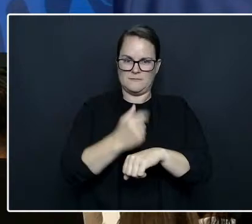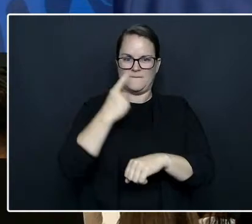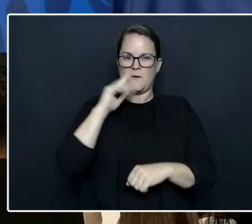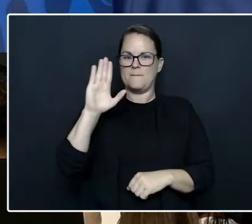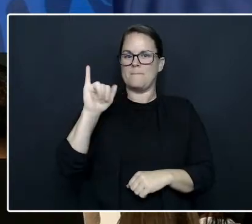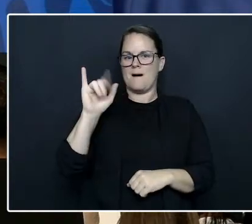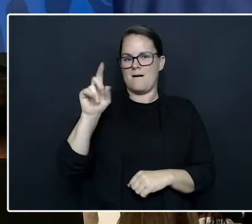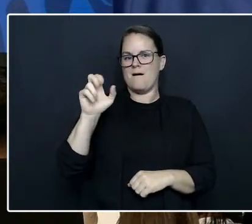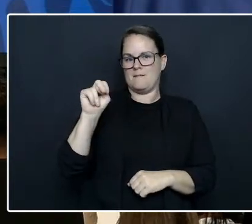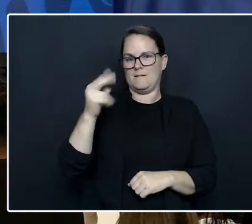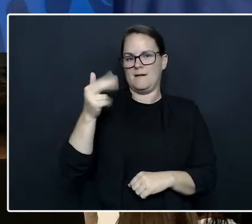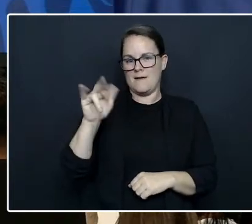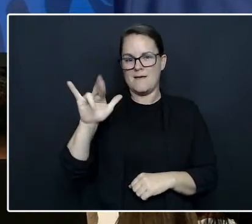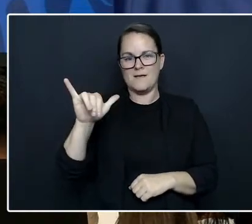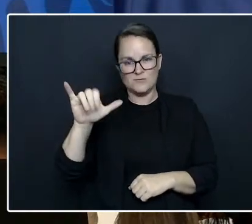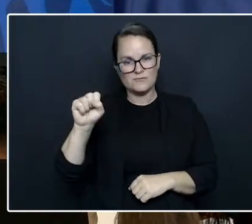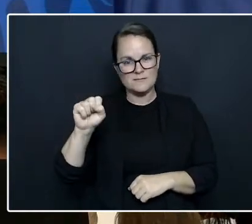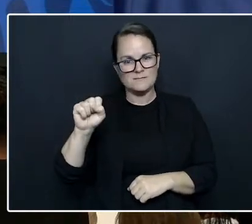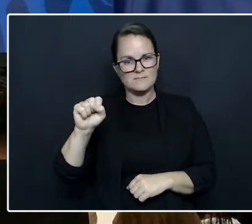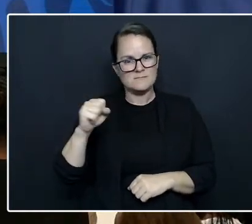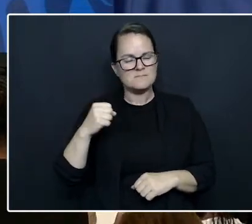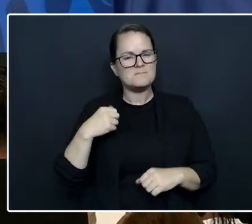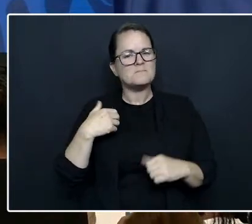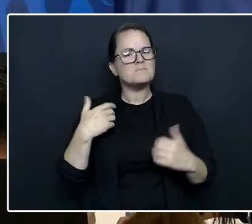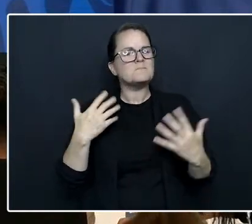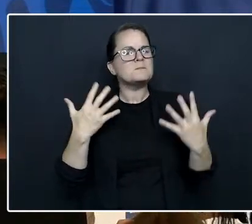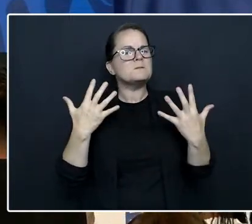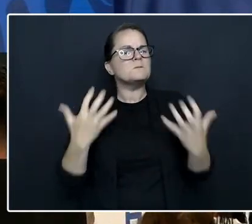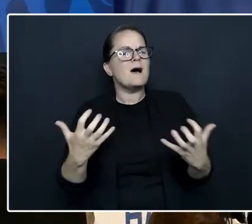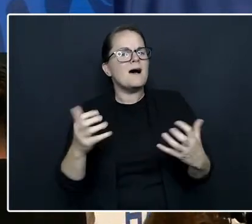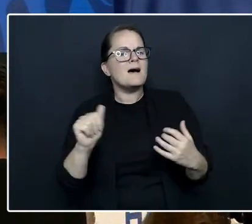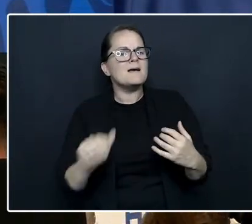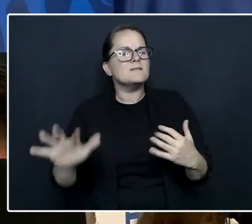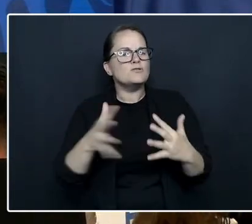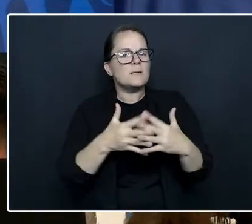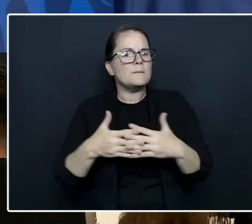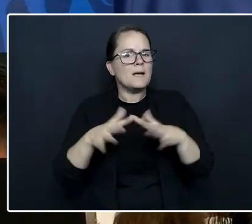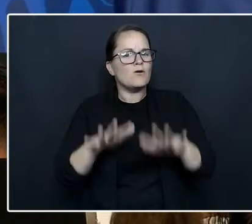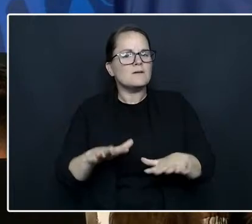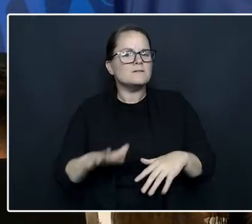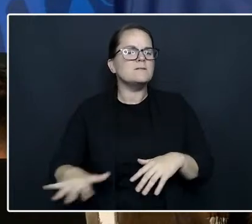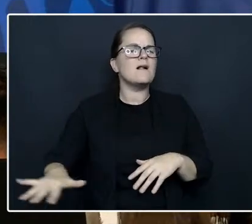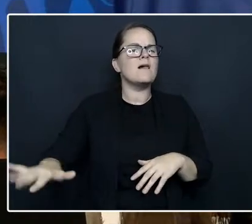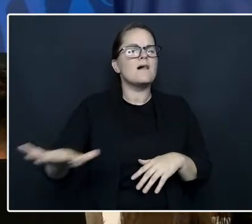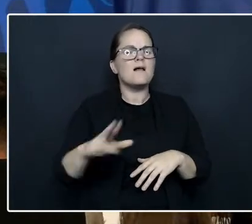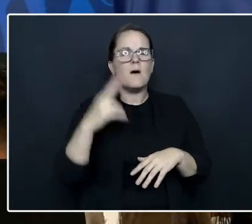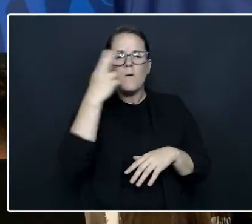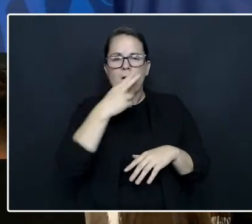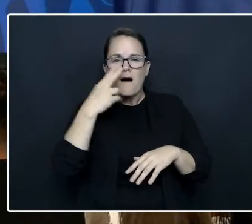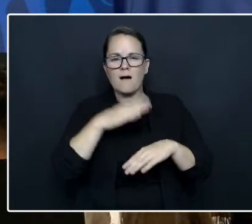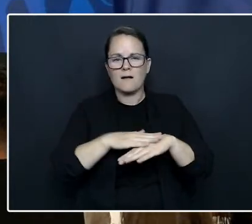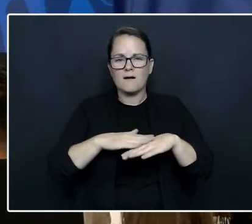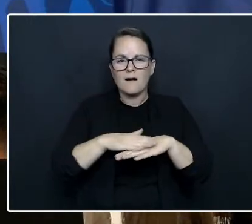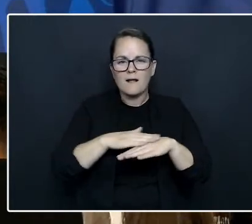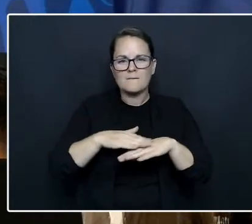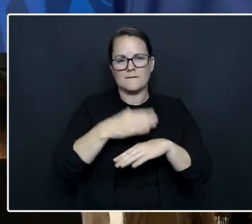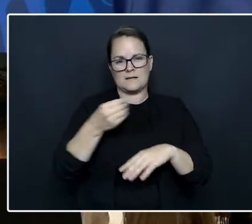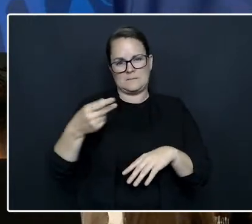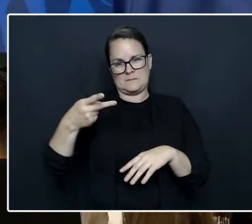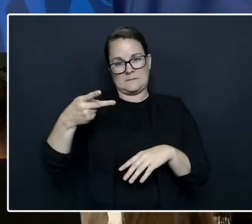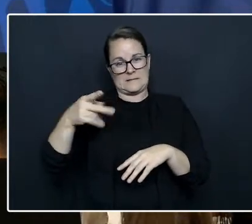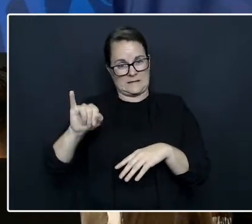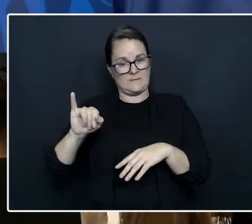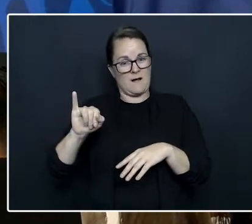And to raise up the voices of Asian Americans, Native Hawaiians, and Pacific Islanders as we work to